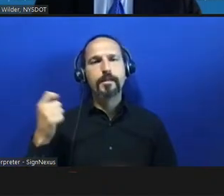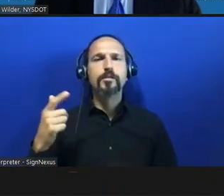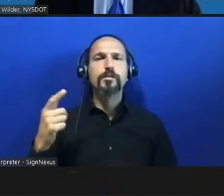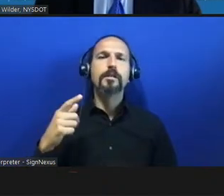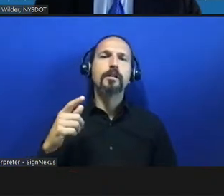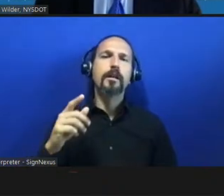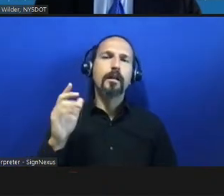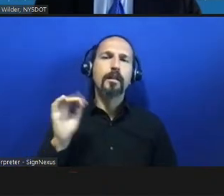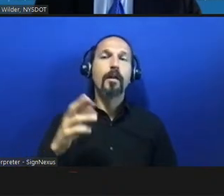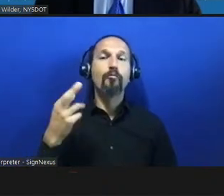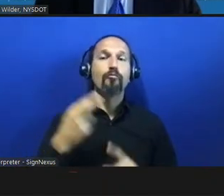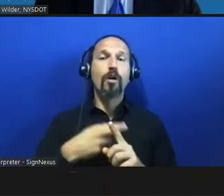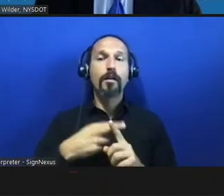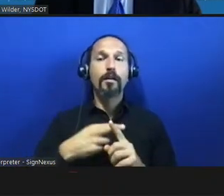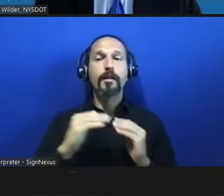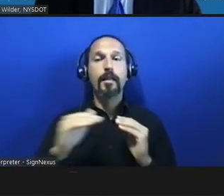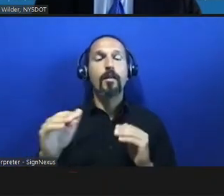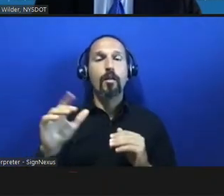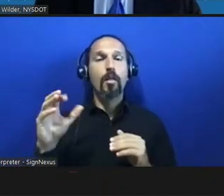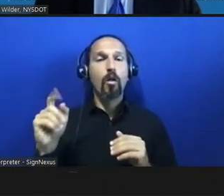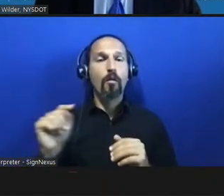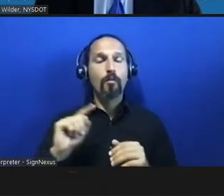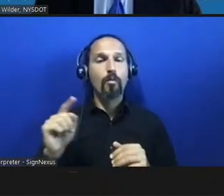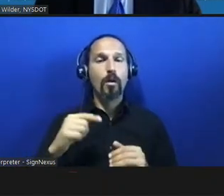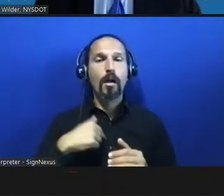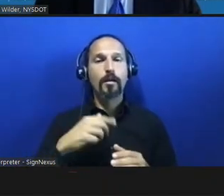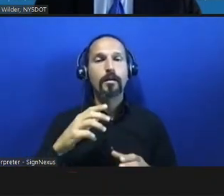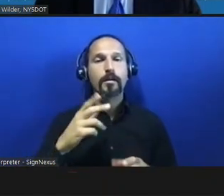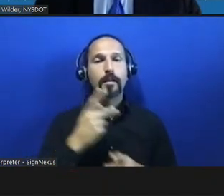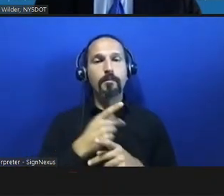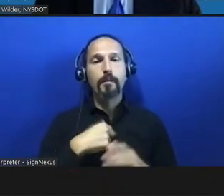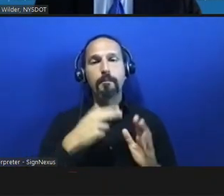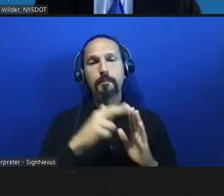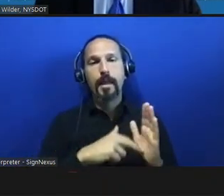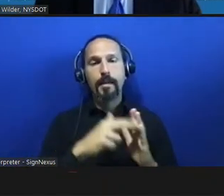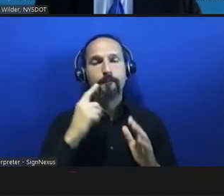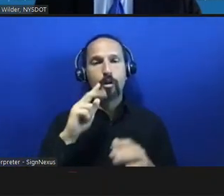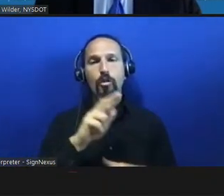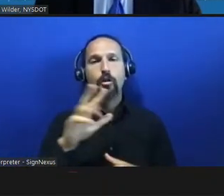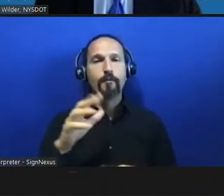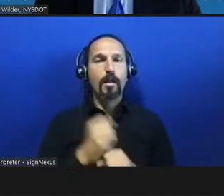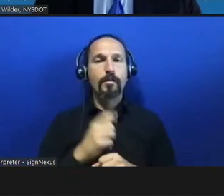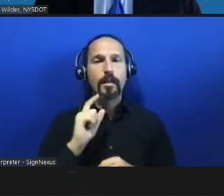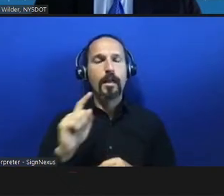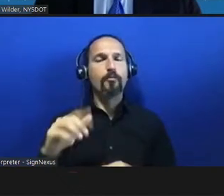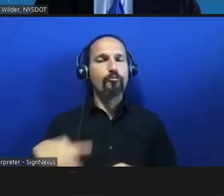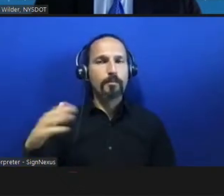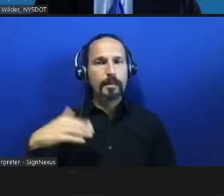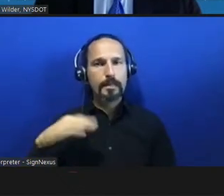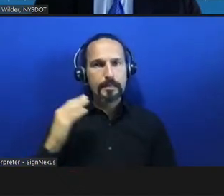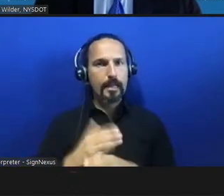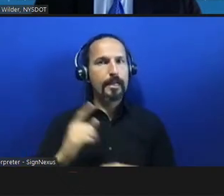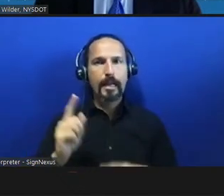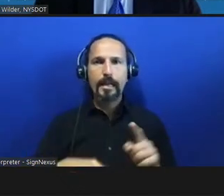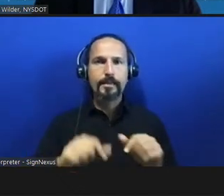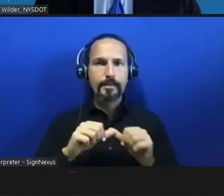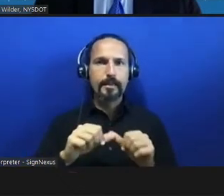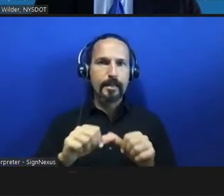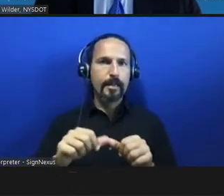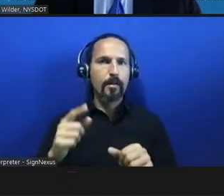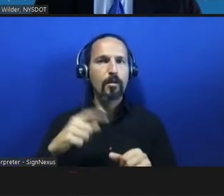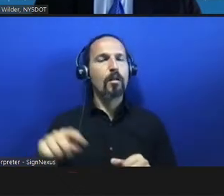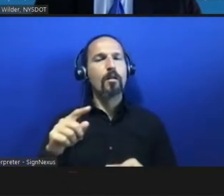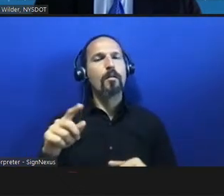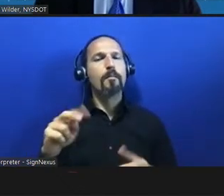that the rent stabilized loft rental where I'd maintain my painting studio and home for 35 years and raised a sun was unsustainable due to